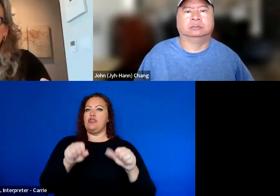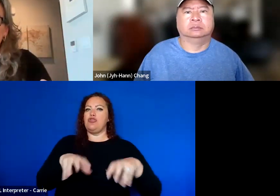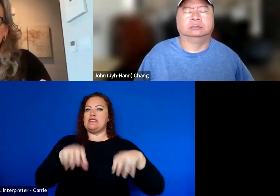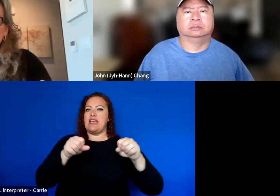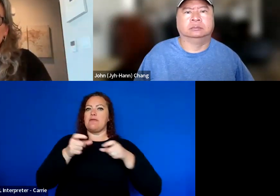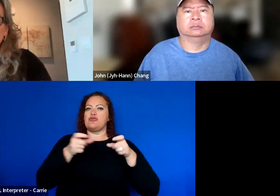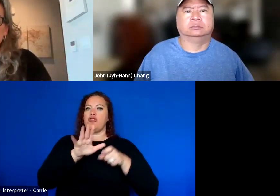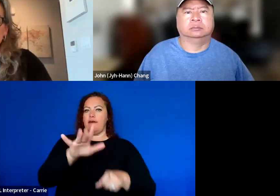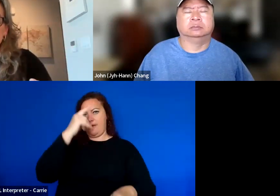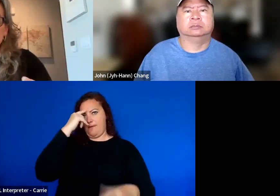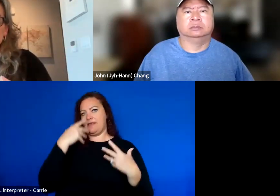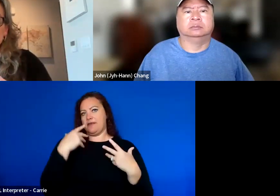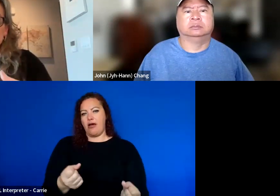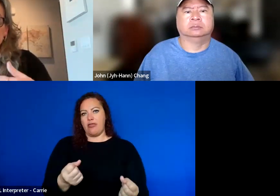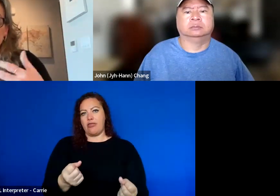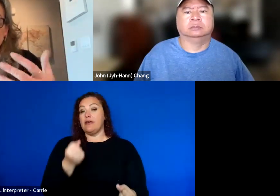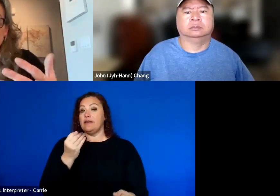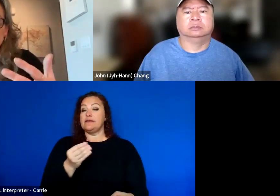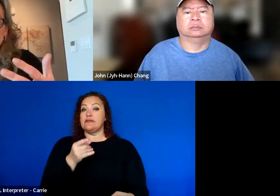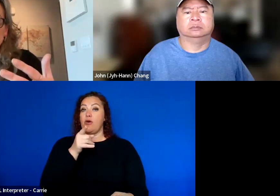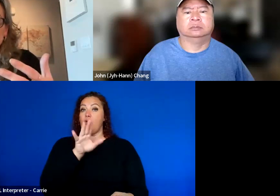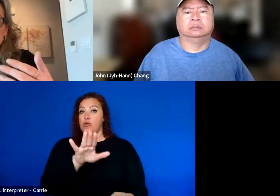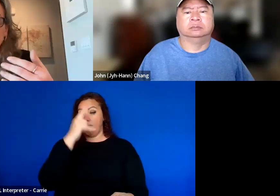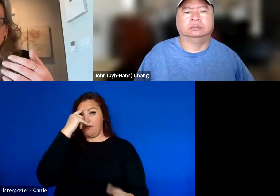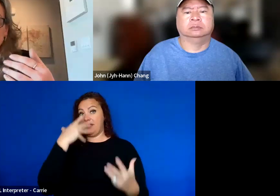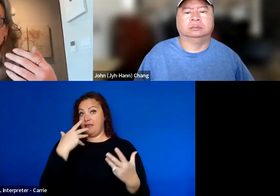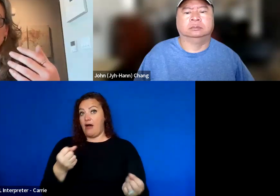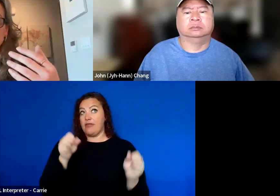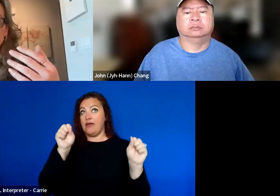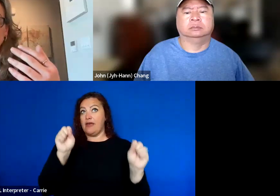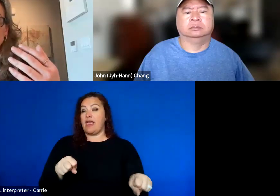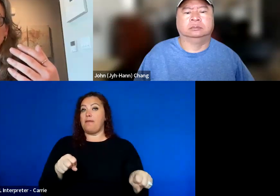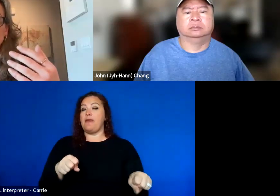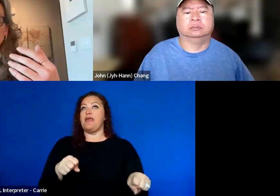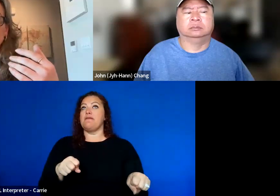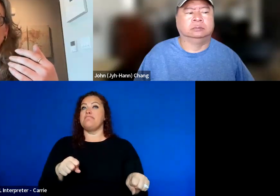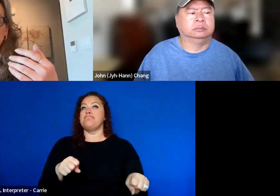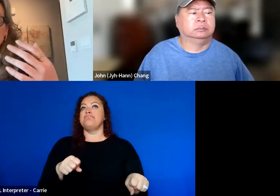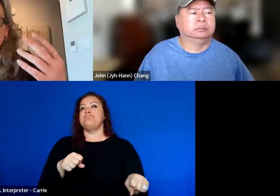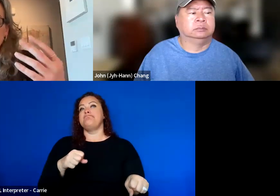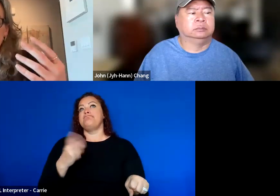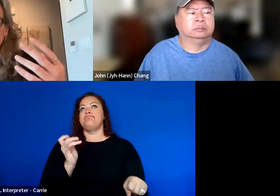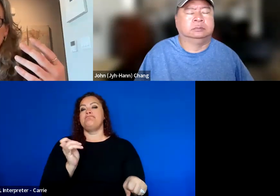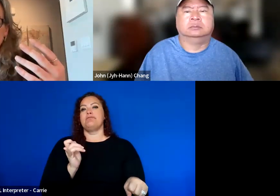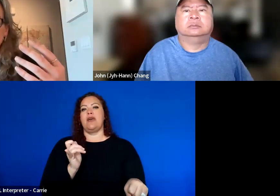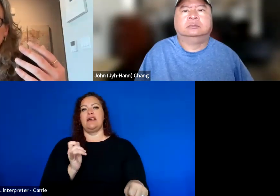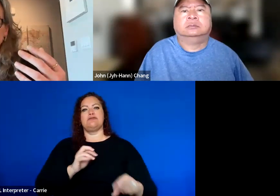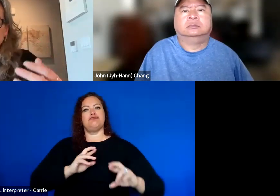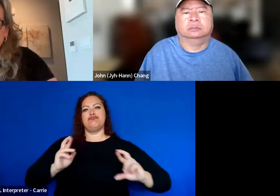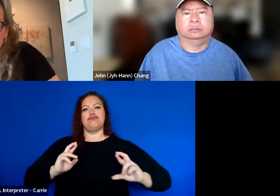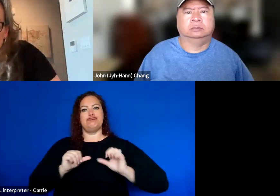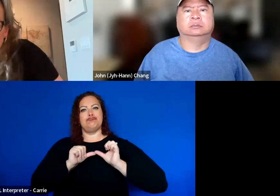health, so that your mental health can be as uh, in shape as